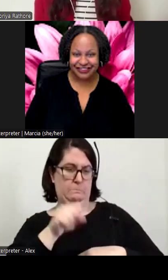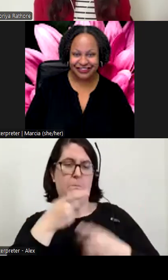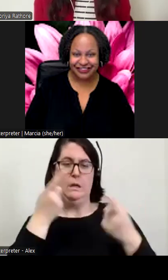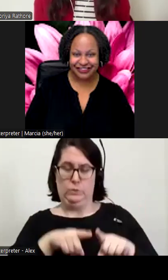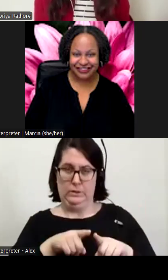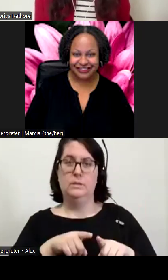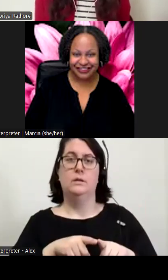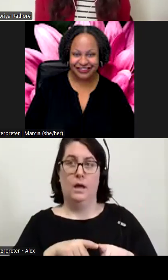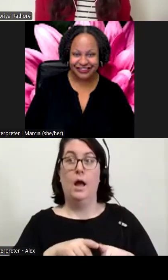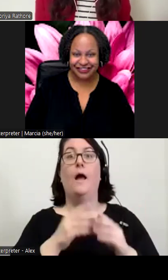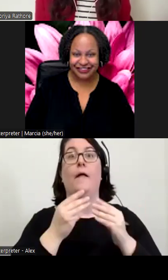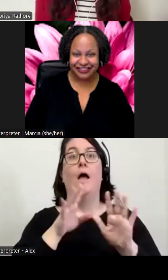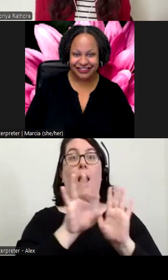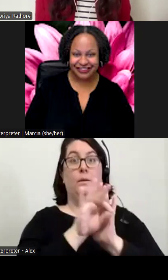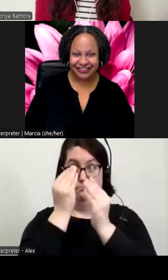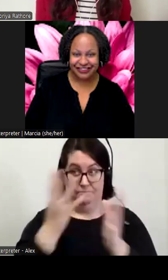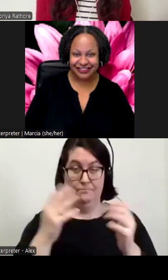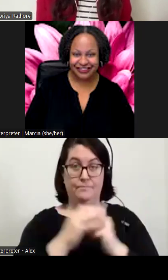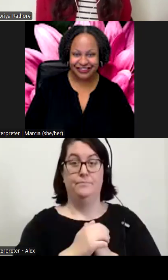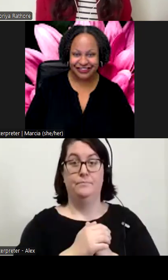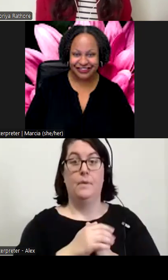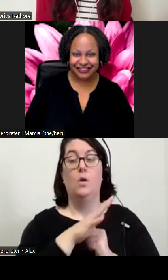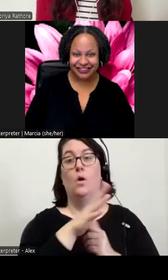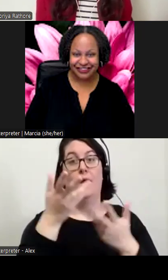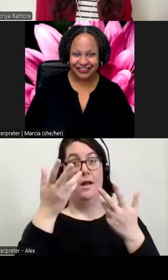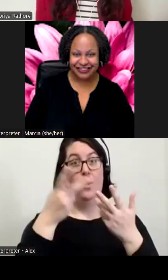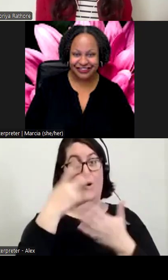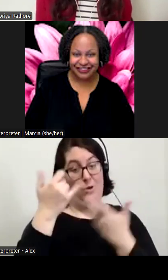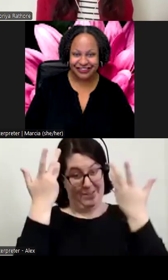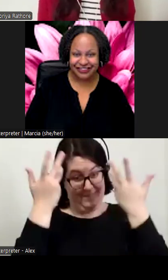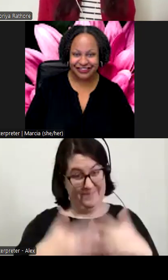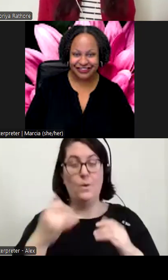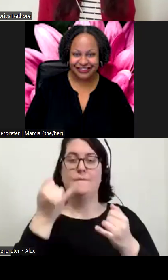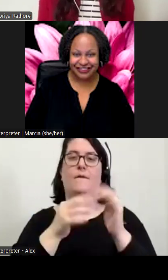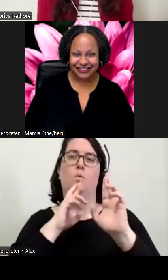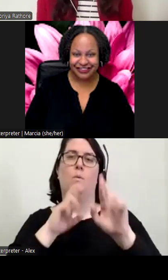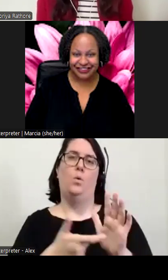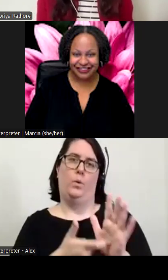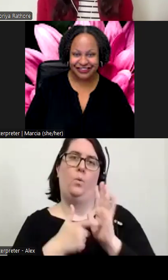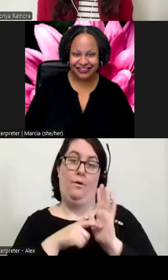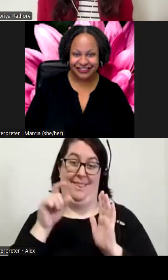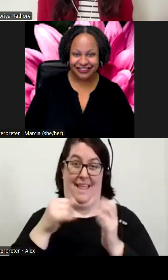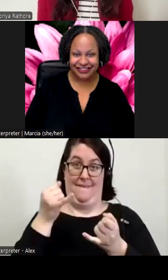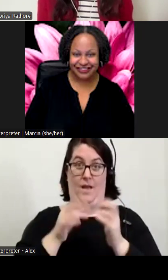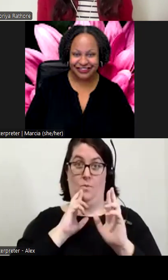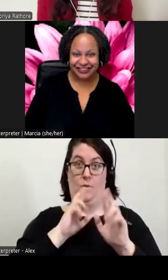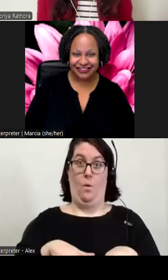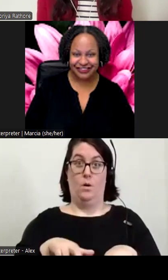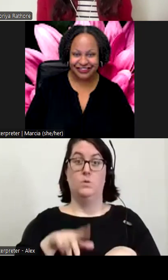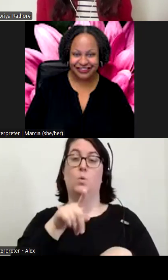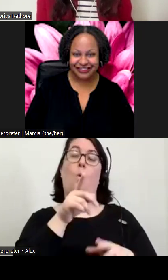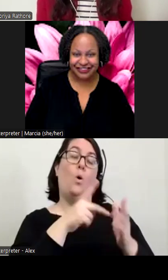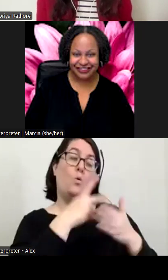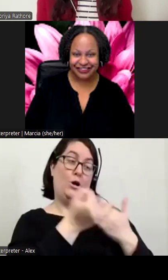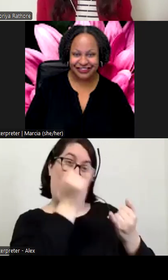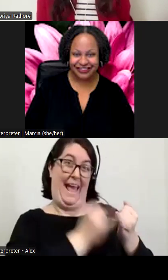grant and do your project, you will submit a final report. That report is very important to us. It's due 3 months after the project end